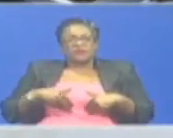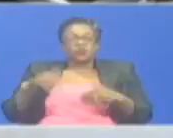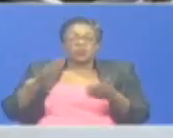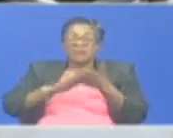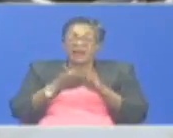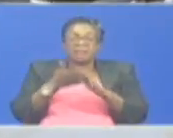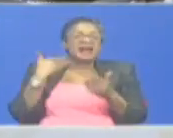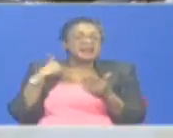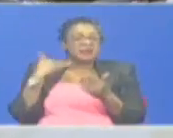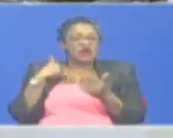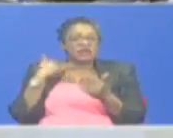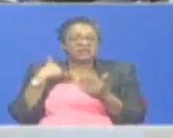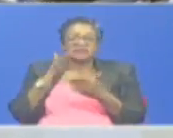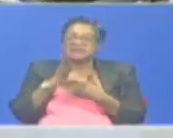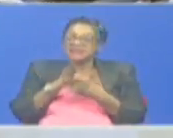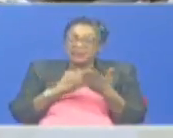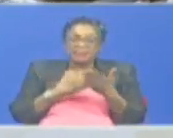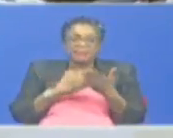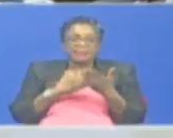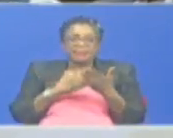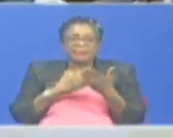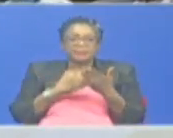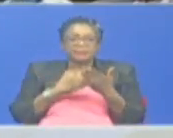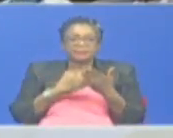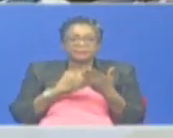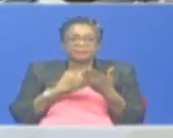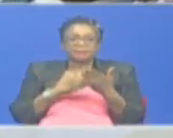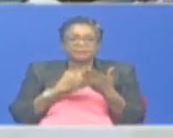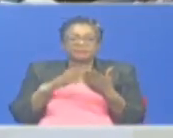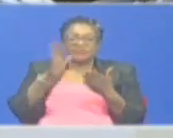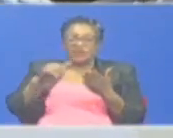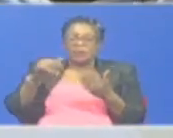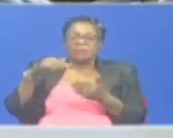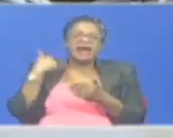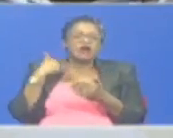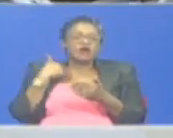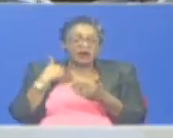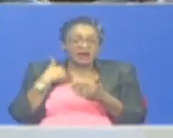originally some of them are identified to have come from areas of Dandora, areas of Simaman,